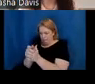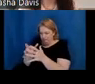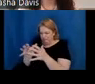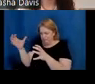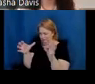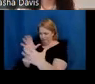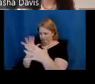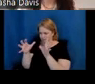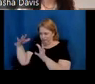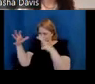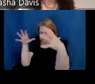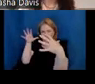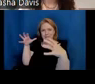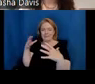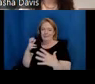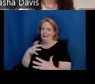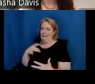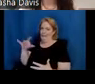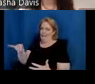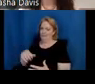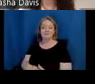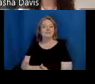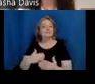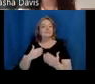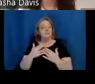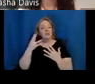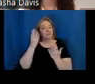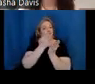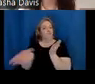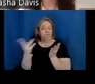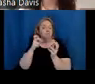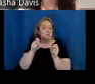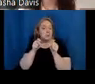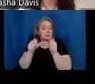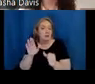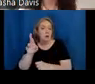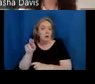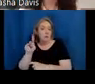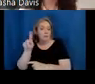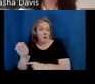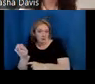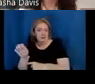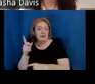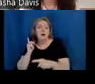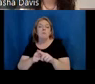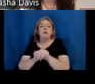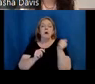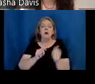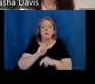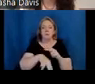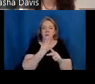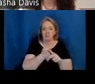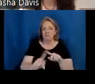carved. So Gross continued to work in bronze throughout the rest of his life while also working in other mediums. He created